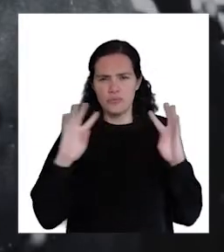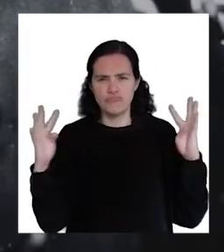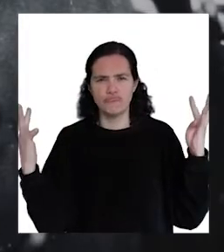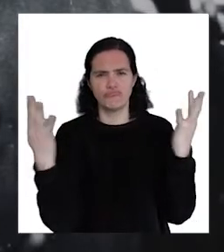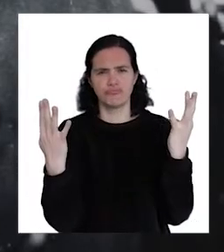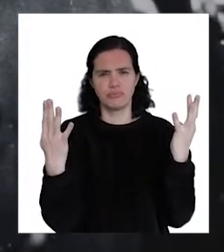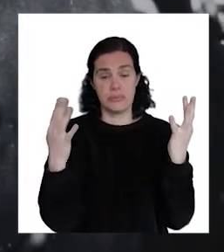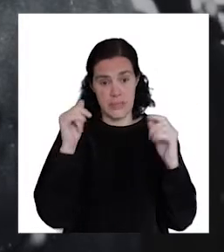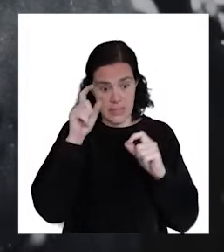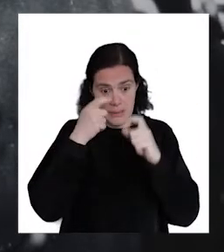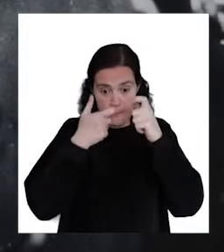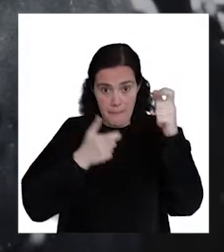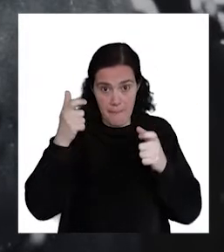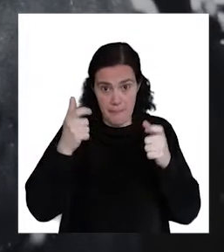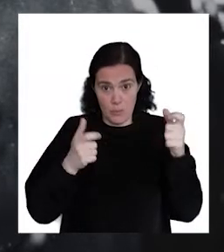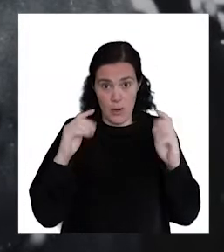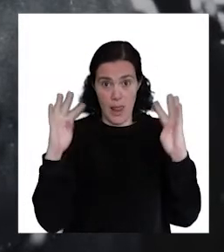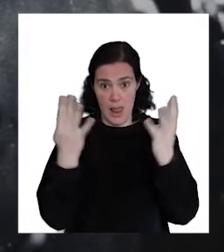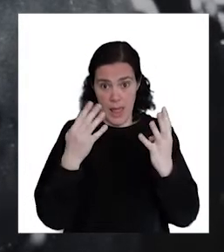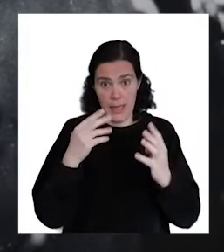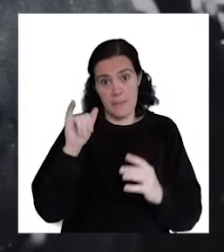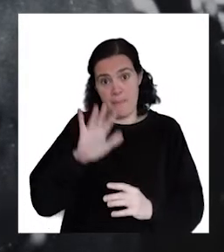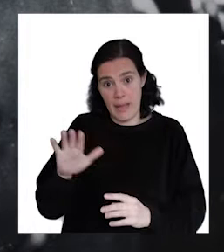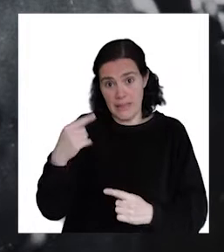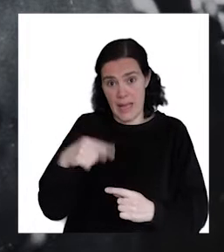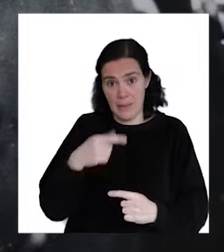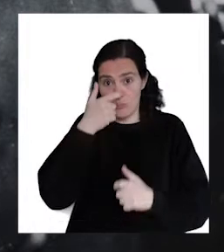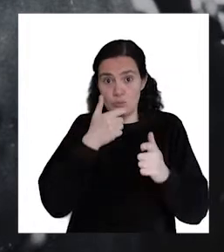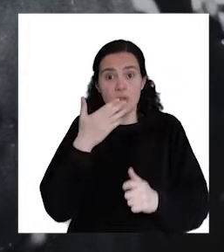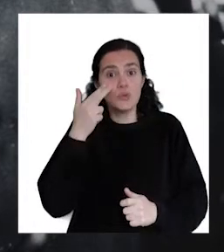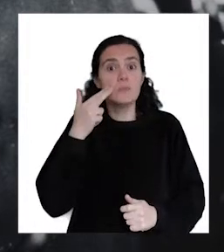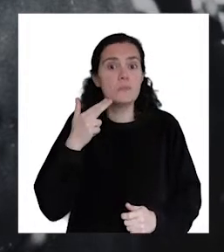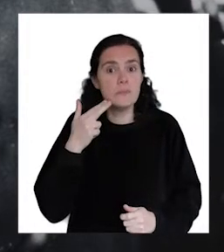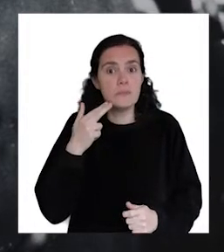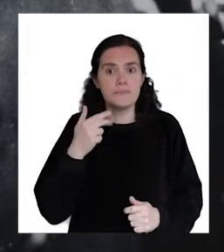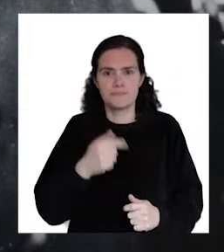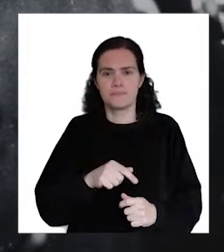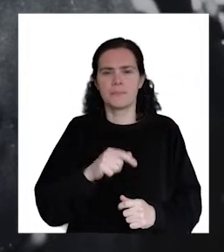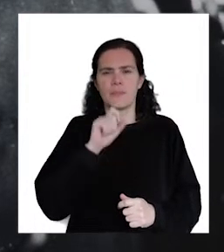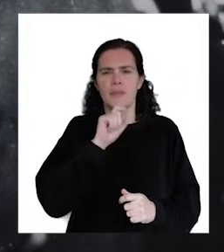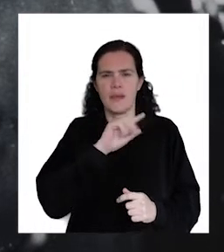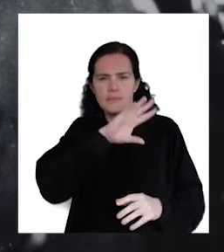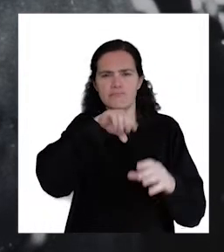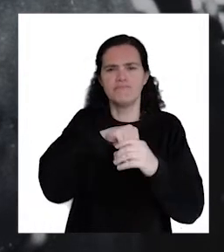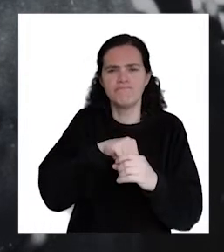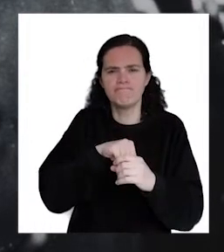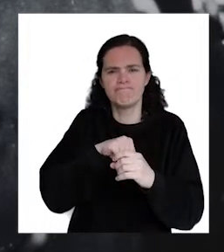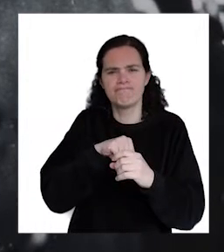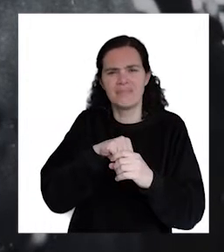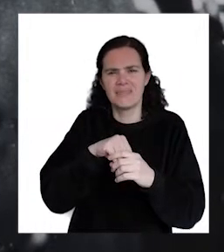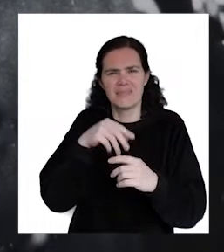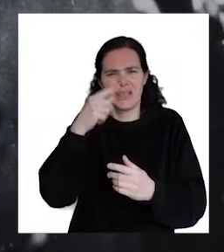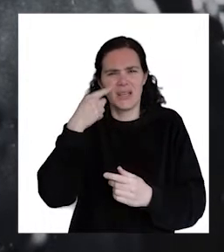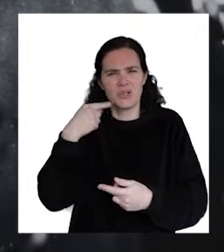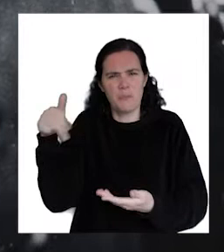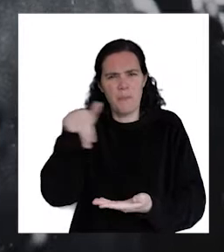the audience in these images, the white crowd, is proudly being part of